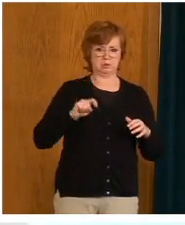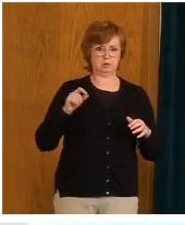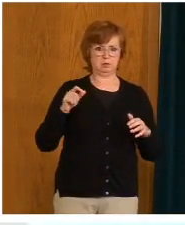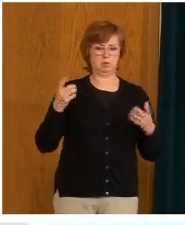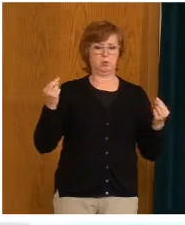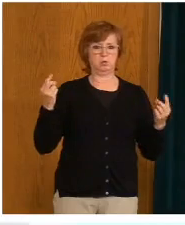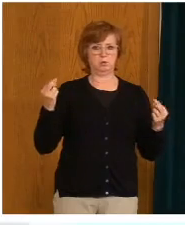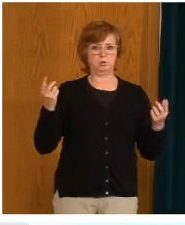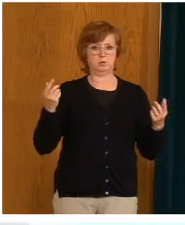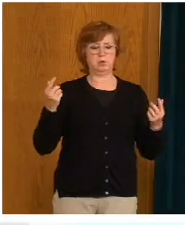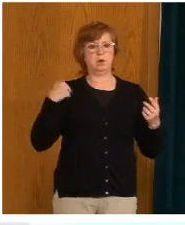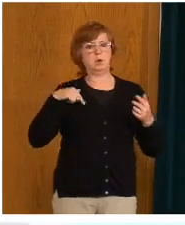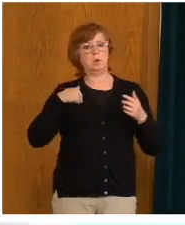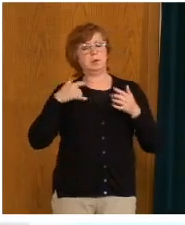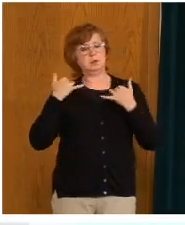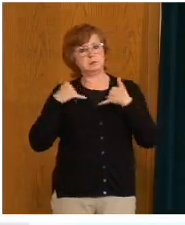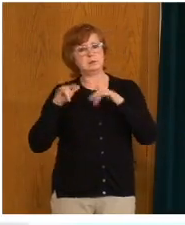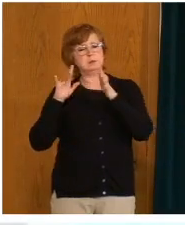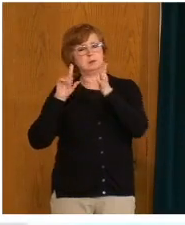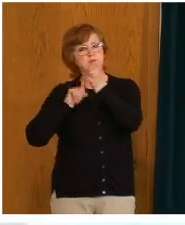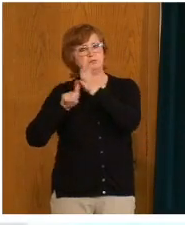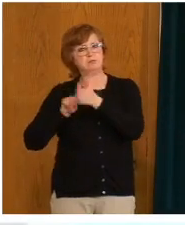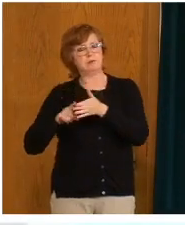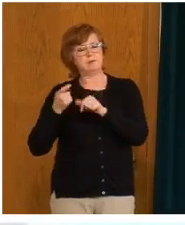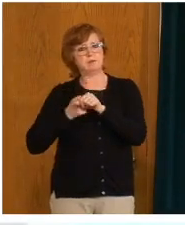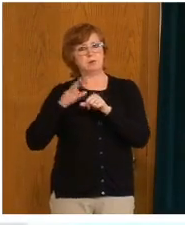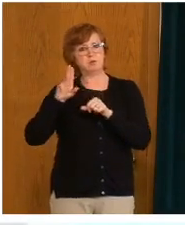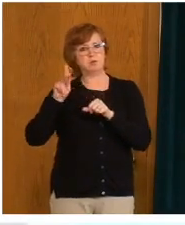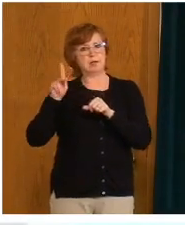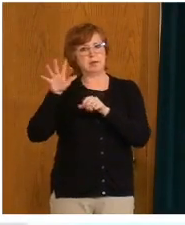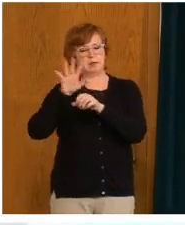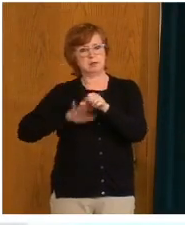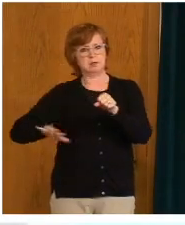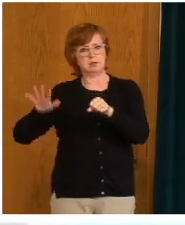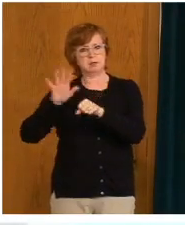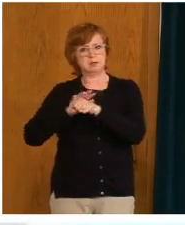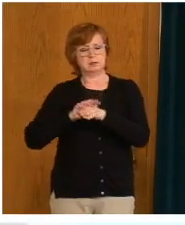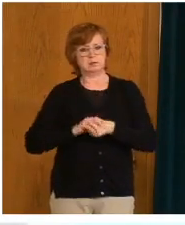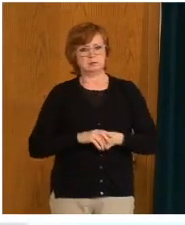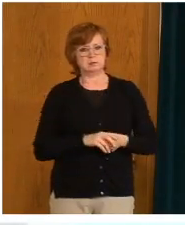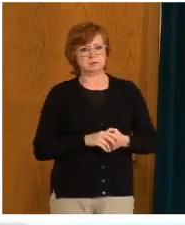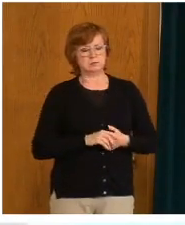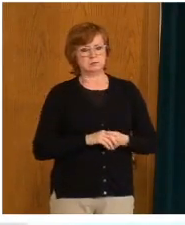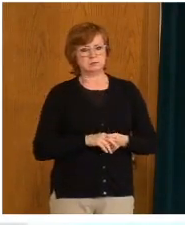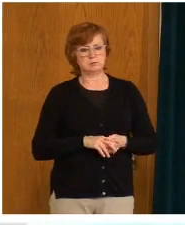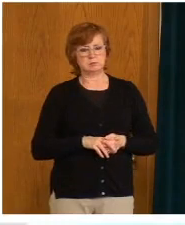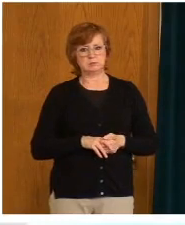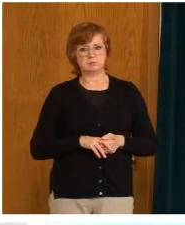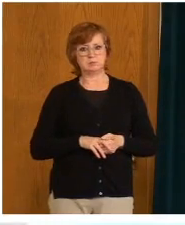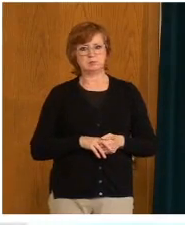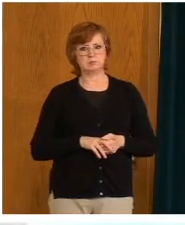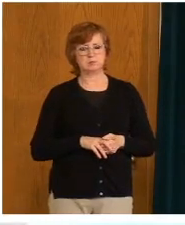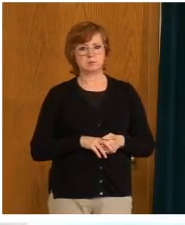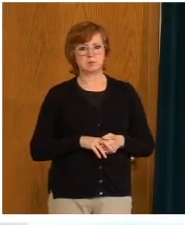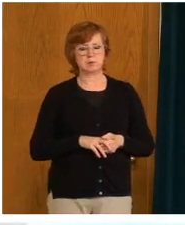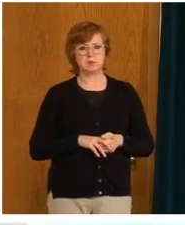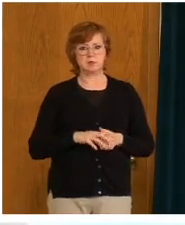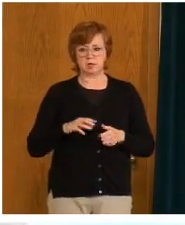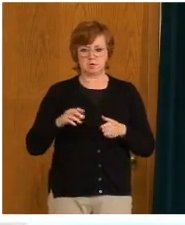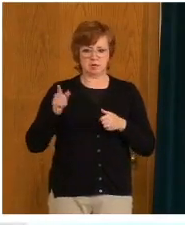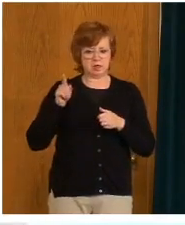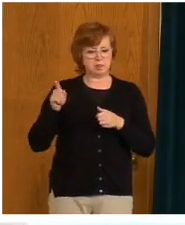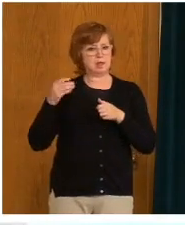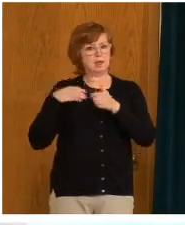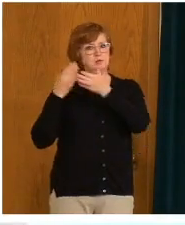based on the UK studies and other studies that are happening, where they have already shown that a second dose Pfizer